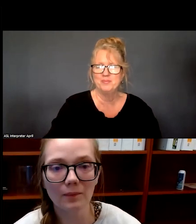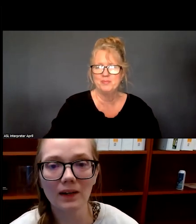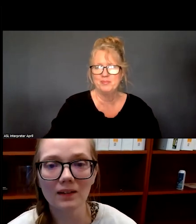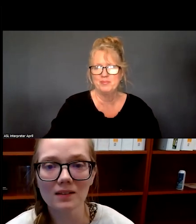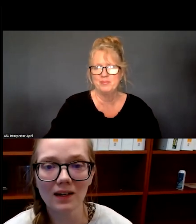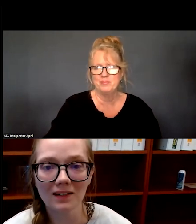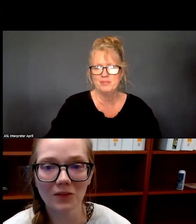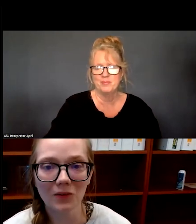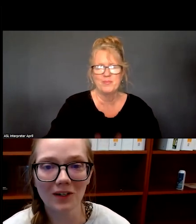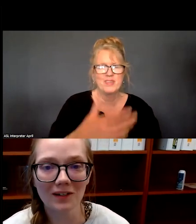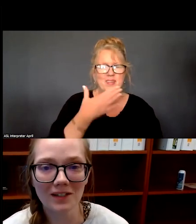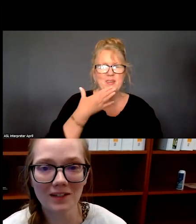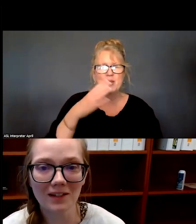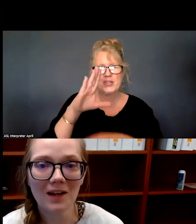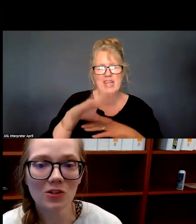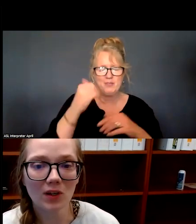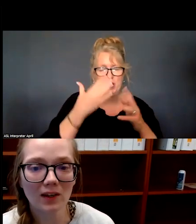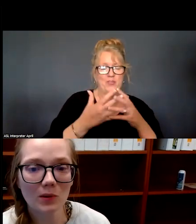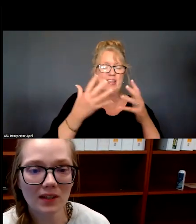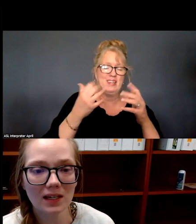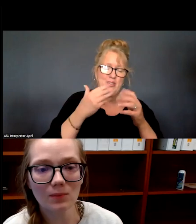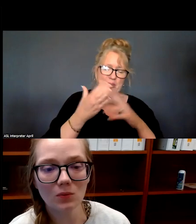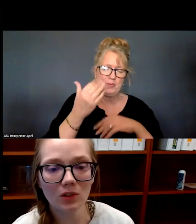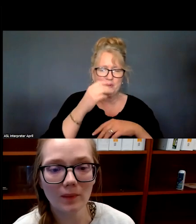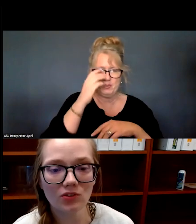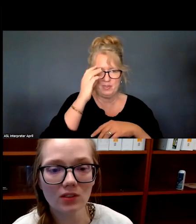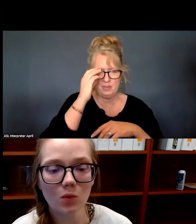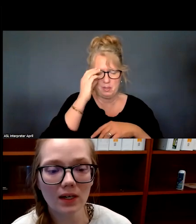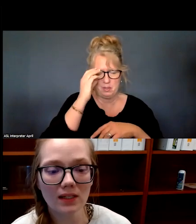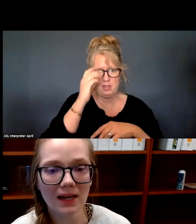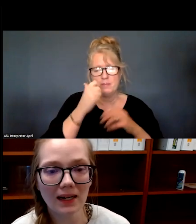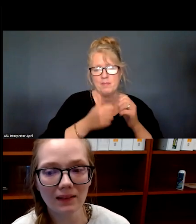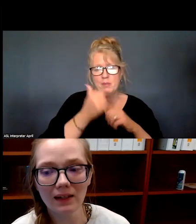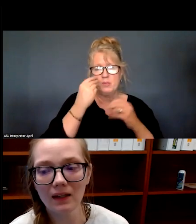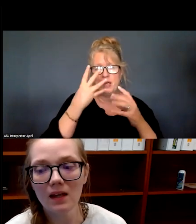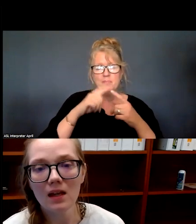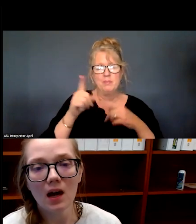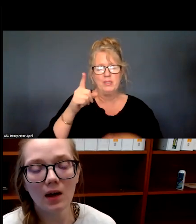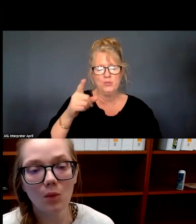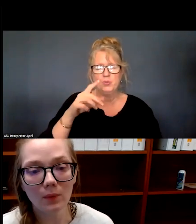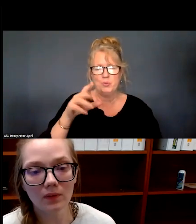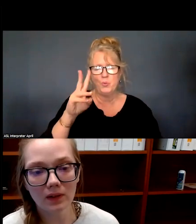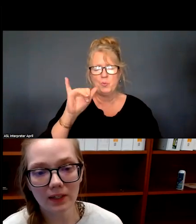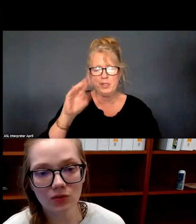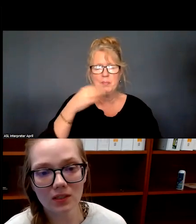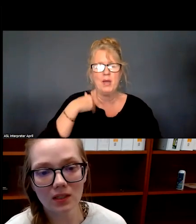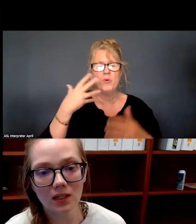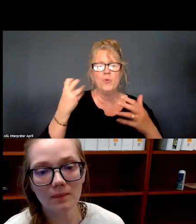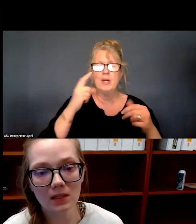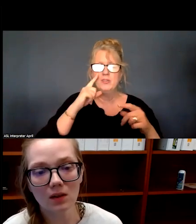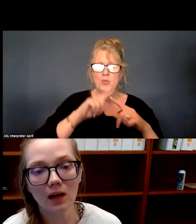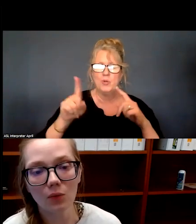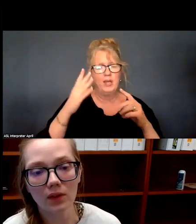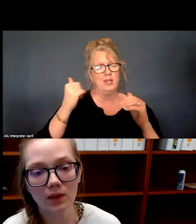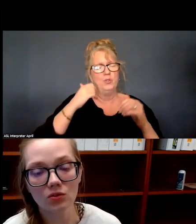know 5 minutes to get through a lot of data, so I gave most of that time to William. I just wanted to highlight why we're really interested